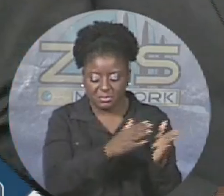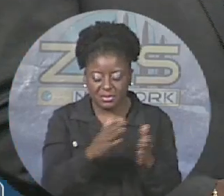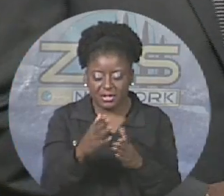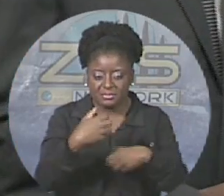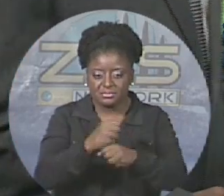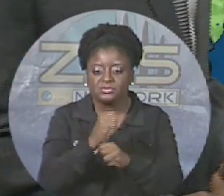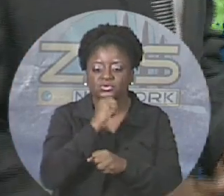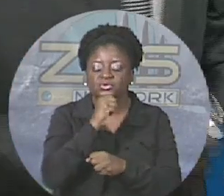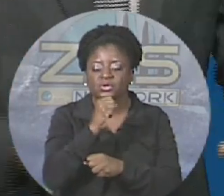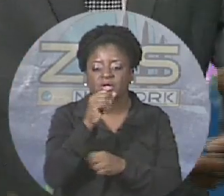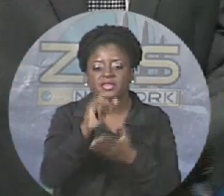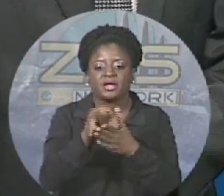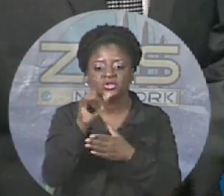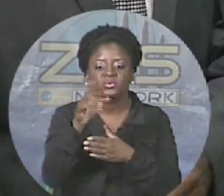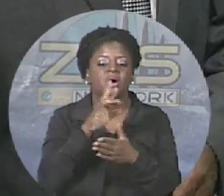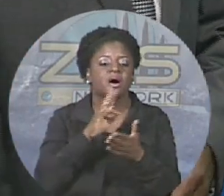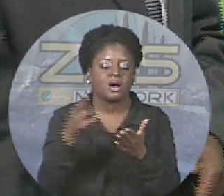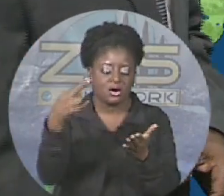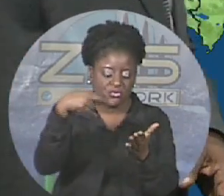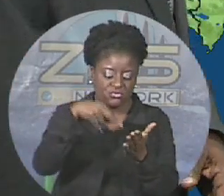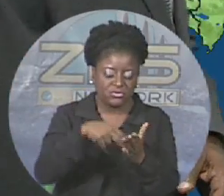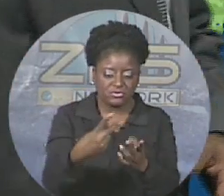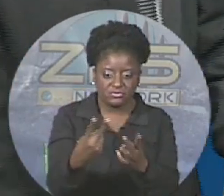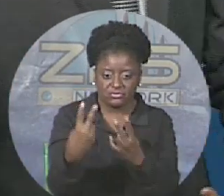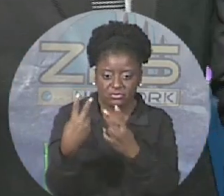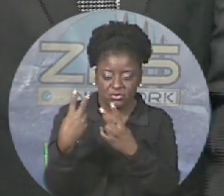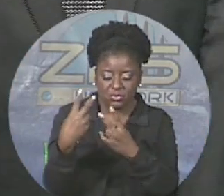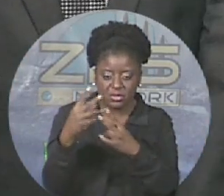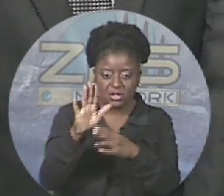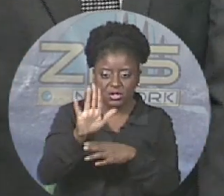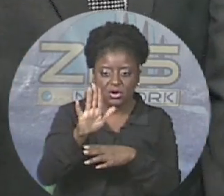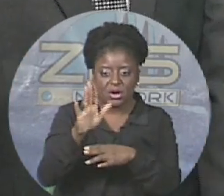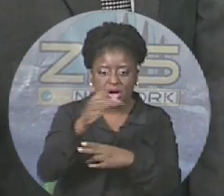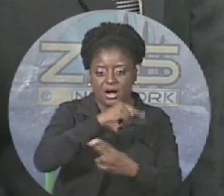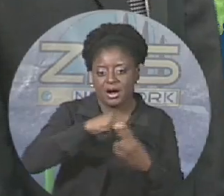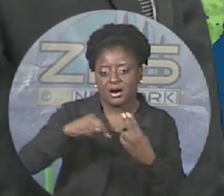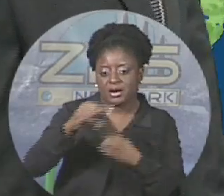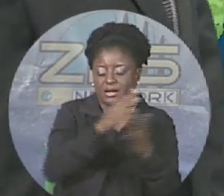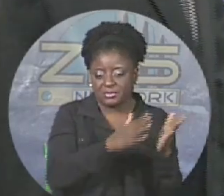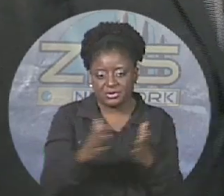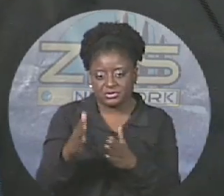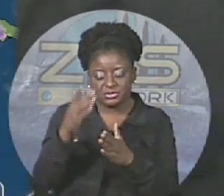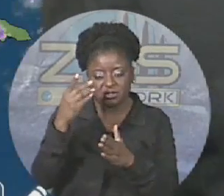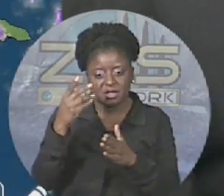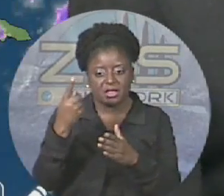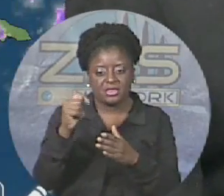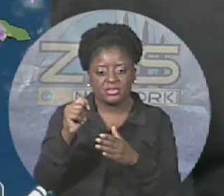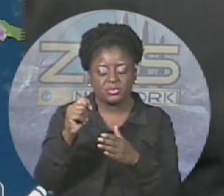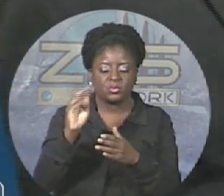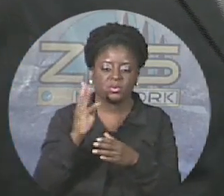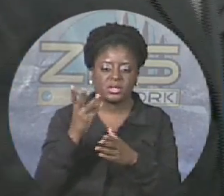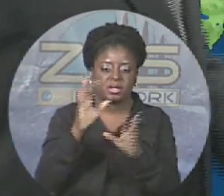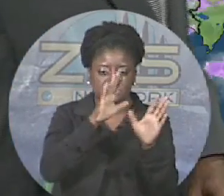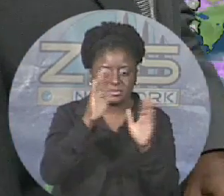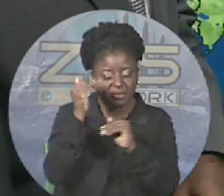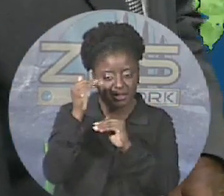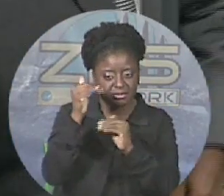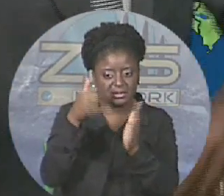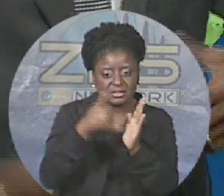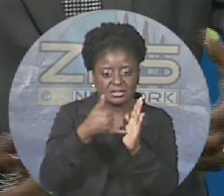that you are reviewing your hurricane preparations for the system, as the Hurricane Center do expect it to continue on its